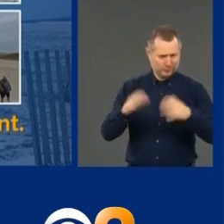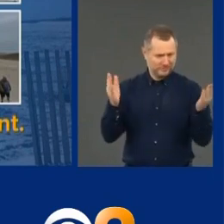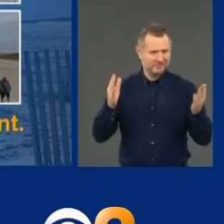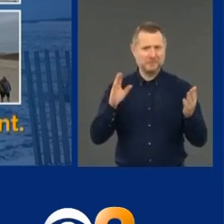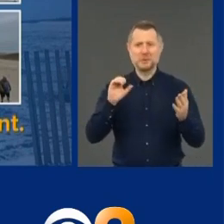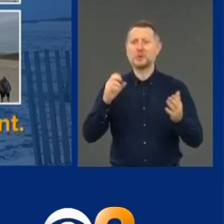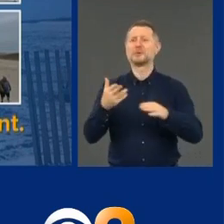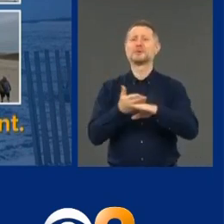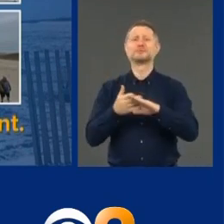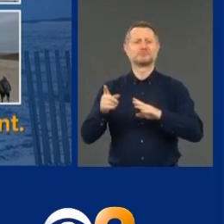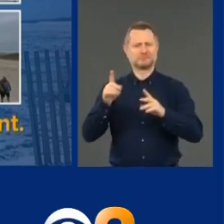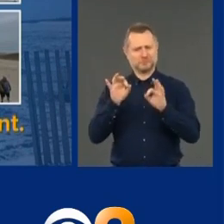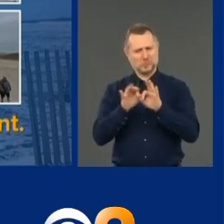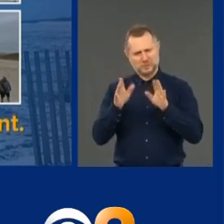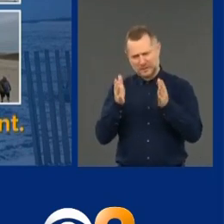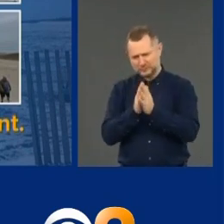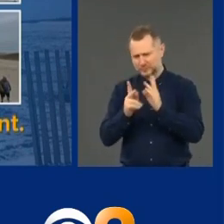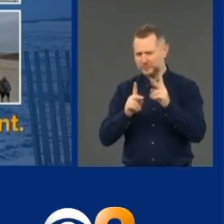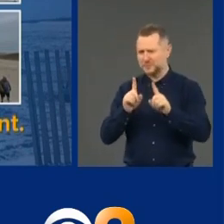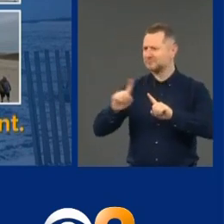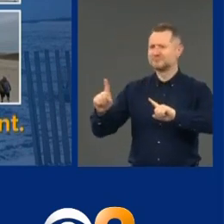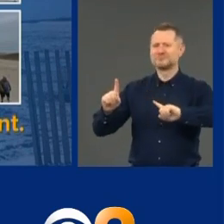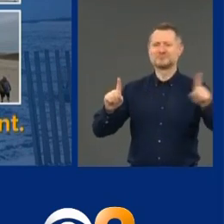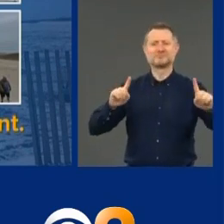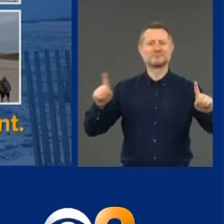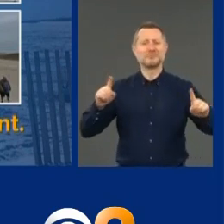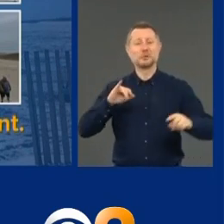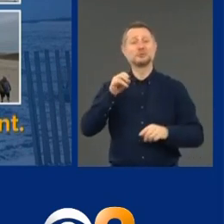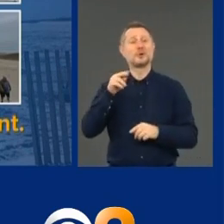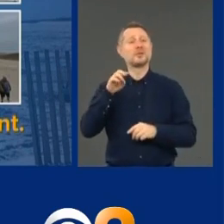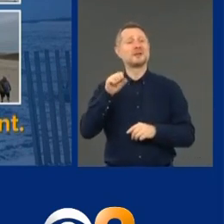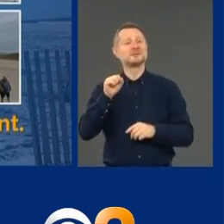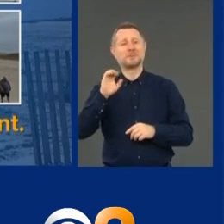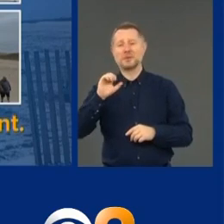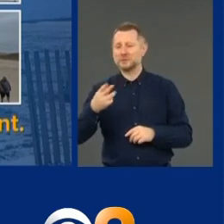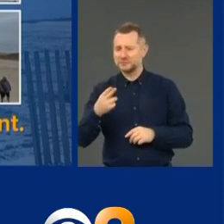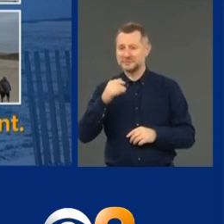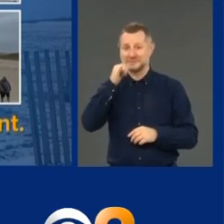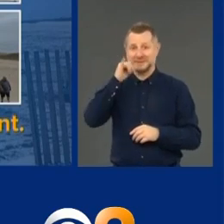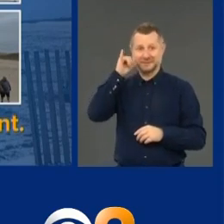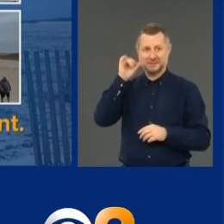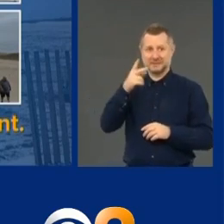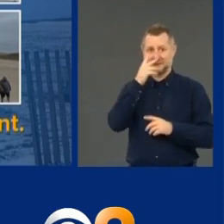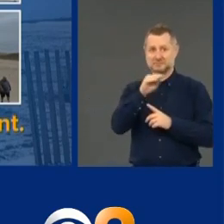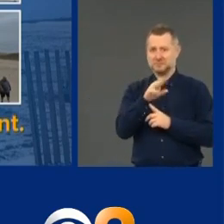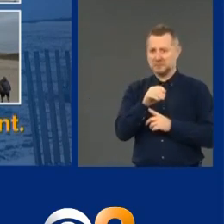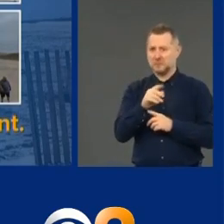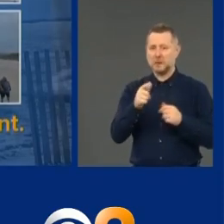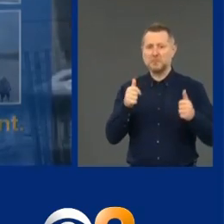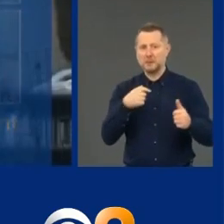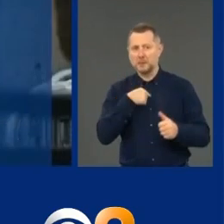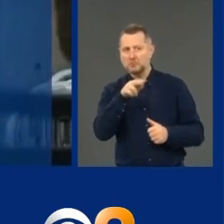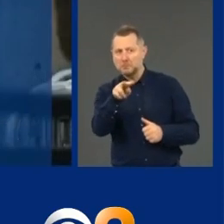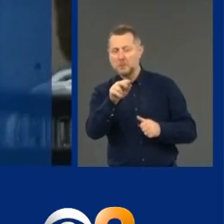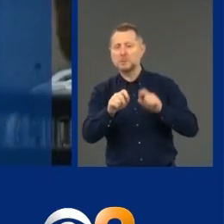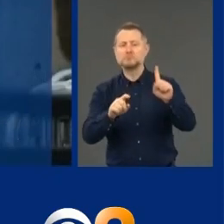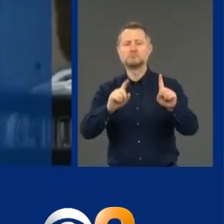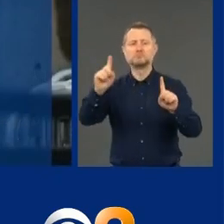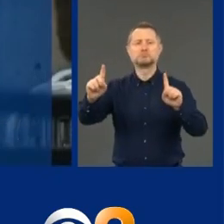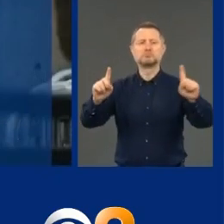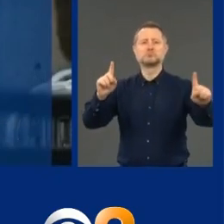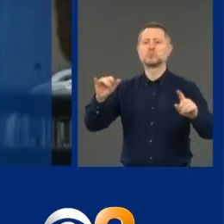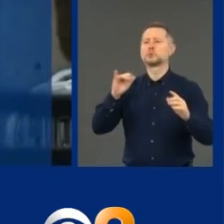distance. This is Jones Beach yesterday, and people were great. People were great. They're doing what they're supposed to do, and I